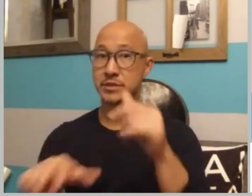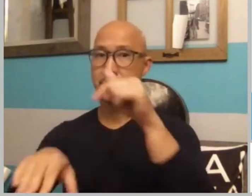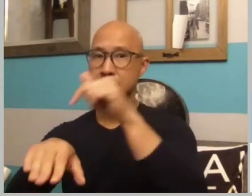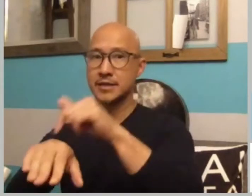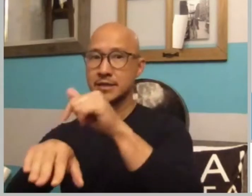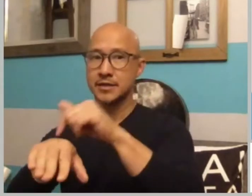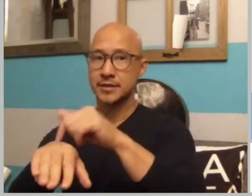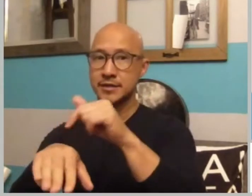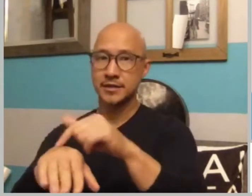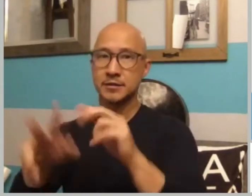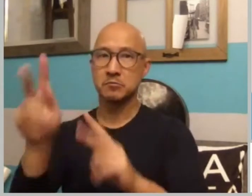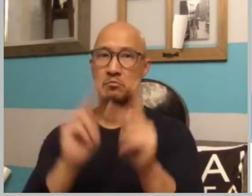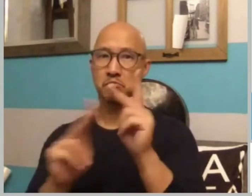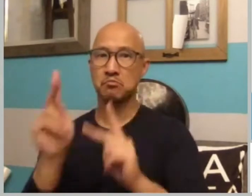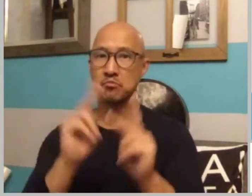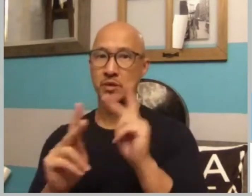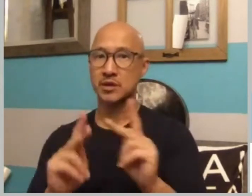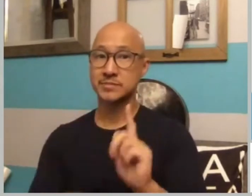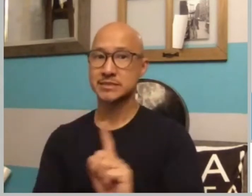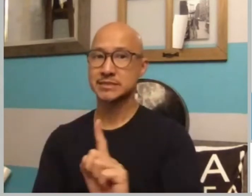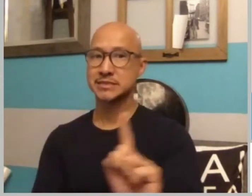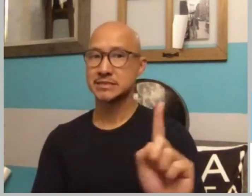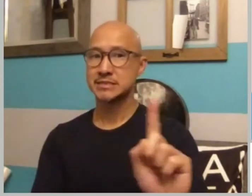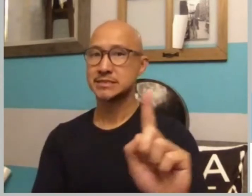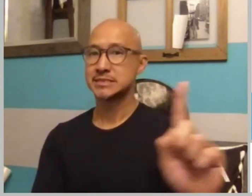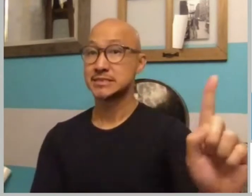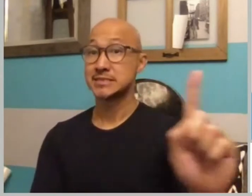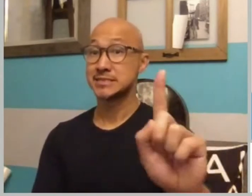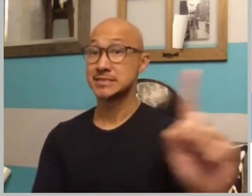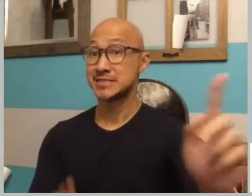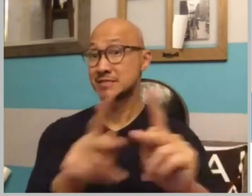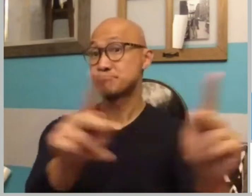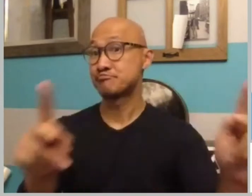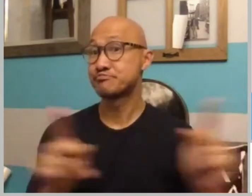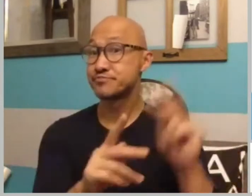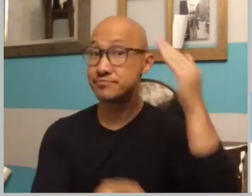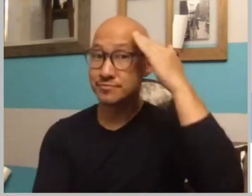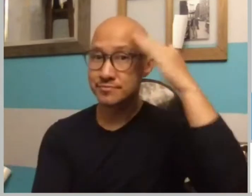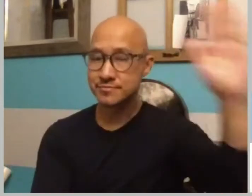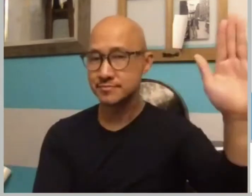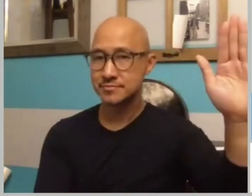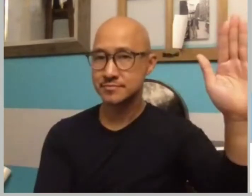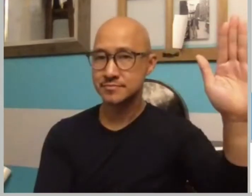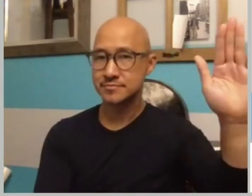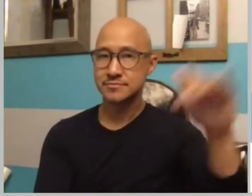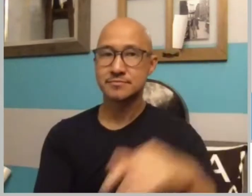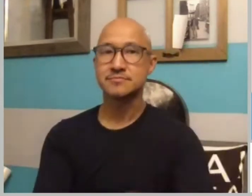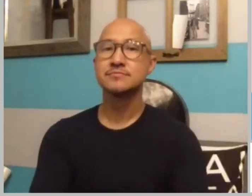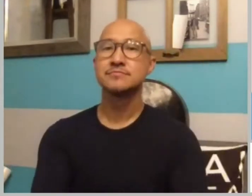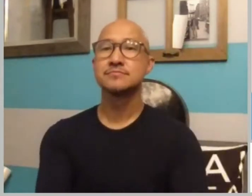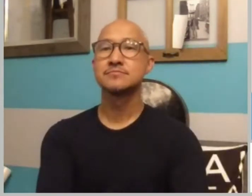officers they were trying to have Jesus arrested, and